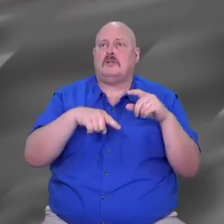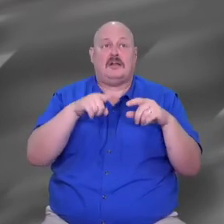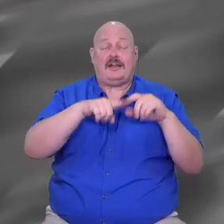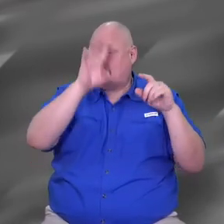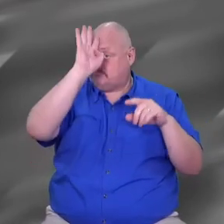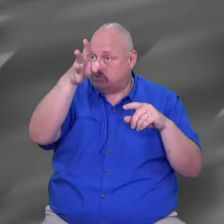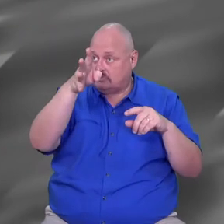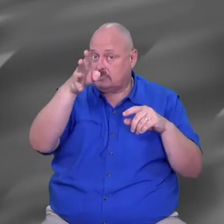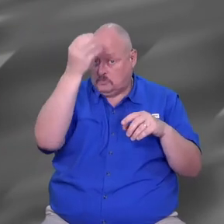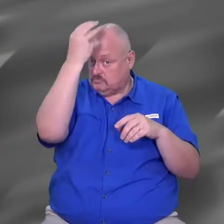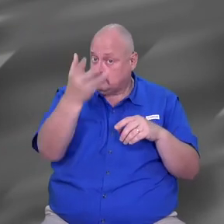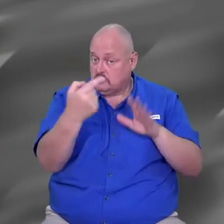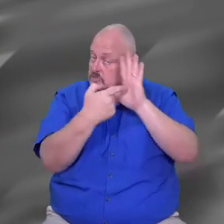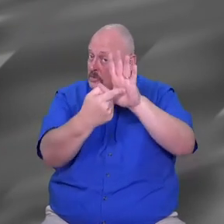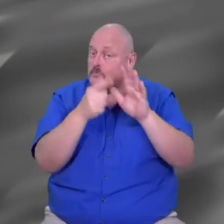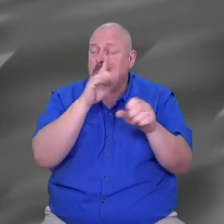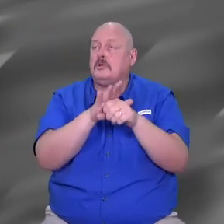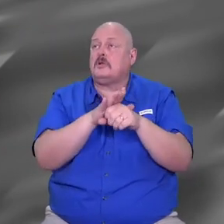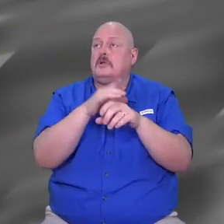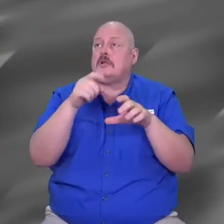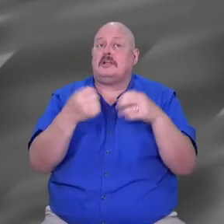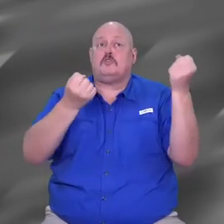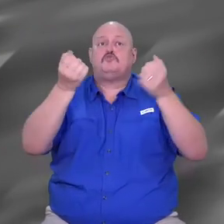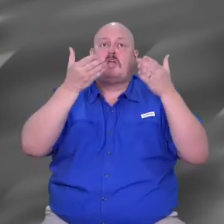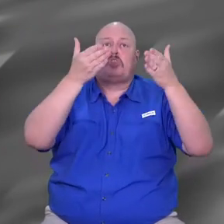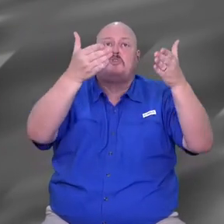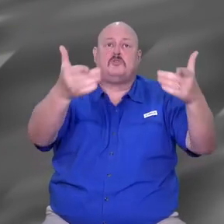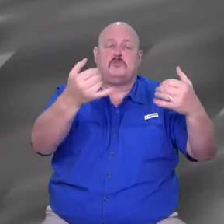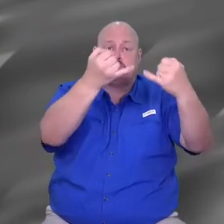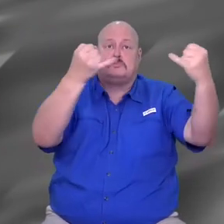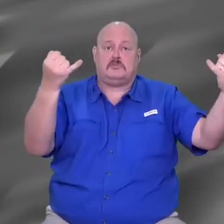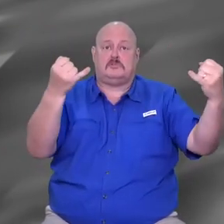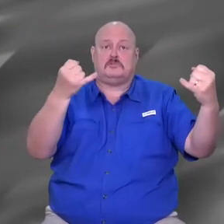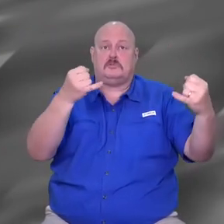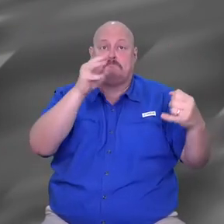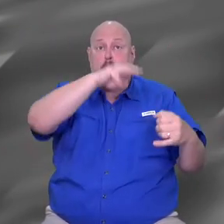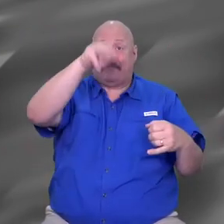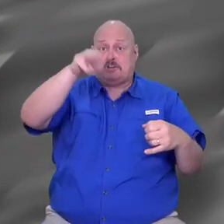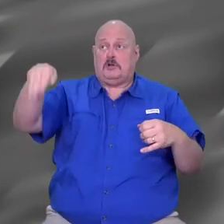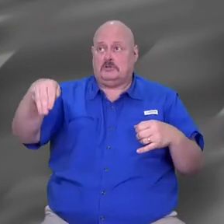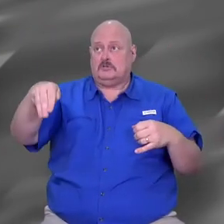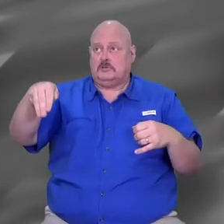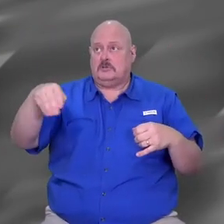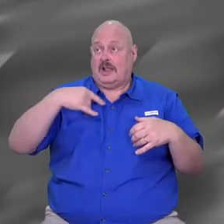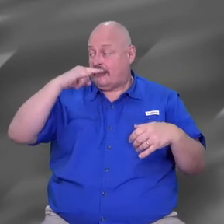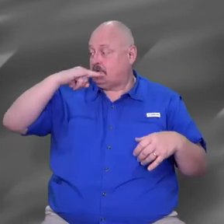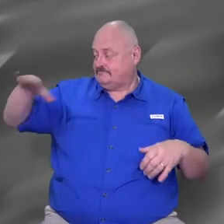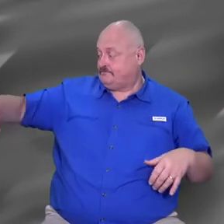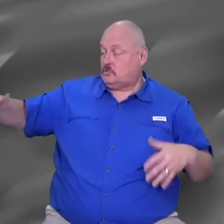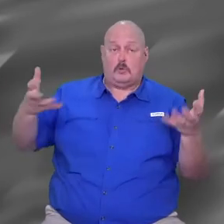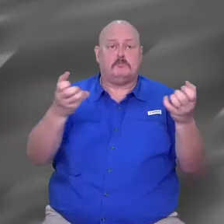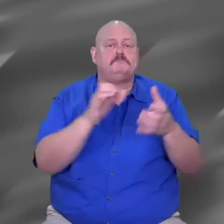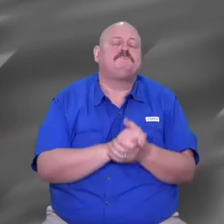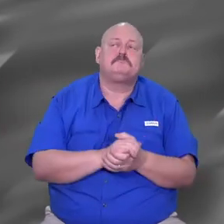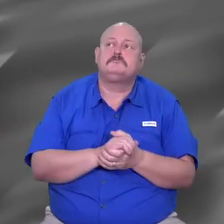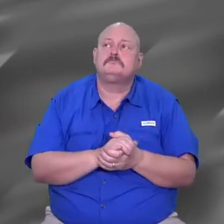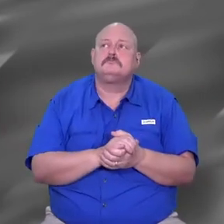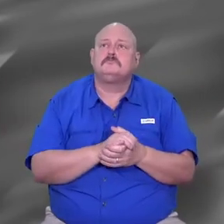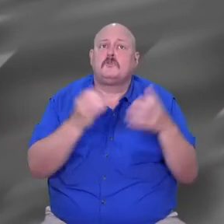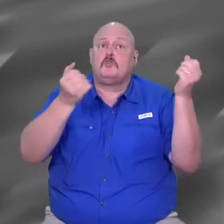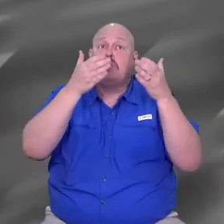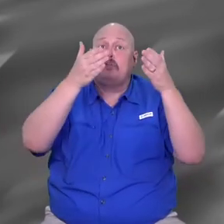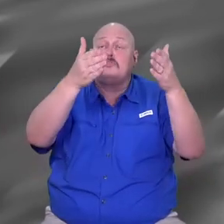and they'll testify. We were in the drive-through line to McDonald's. I got little kids. That's what they want, right? In the